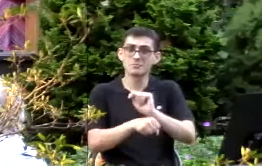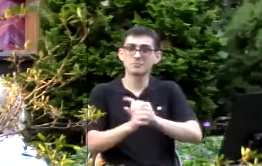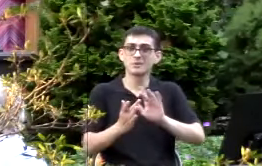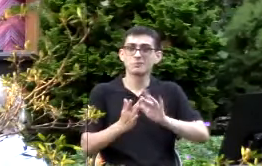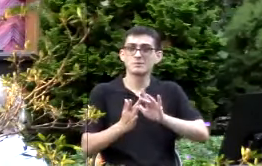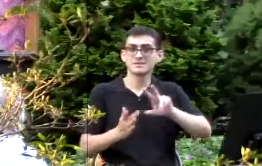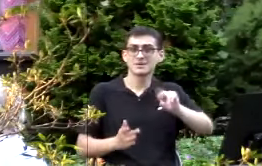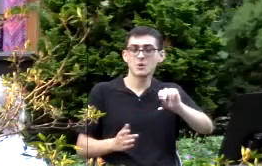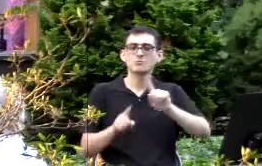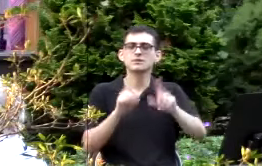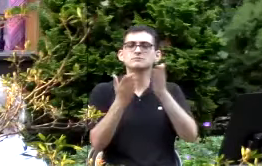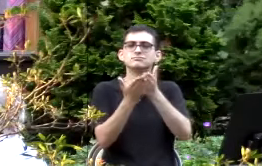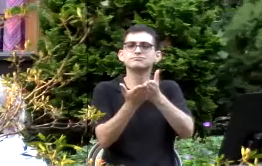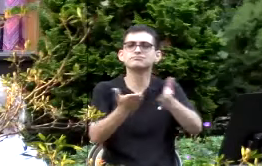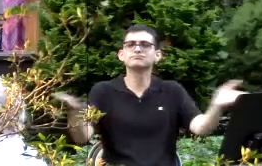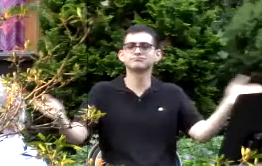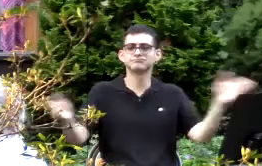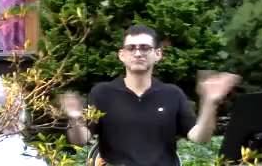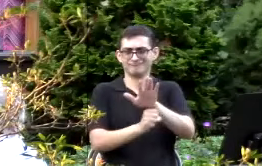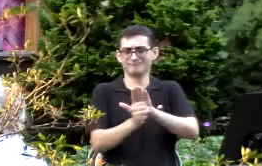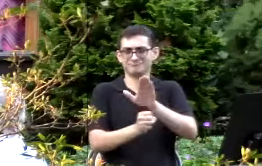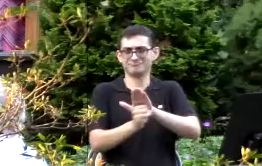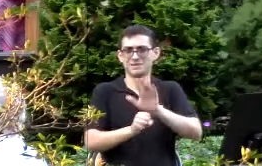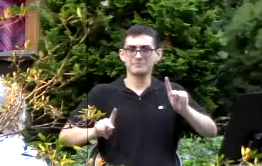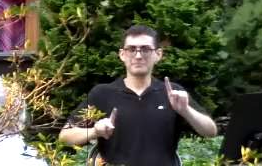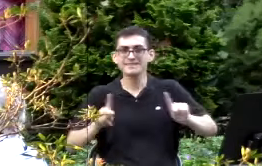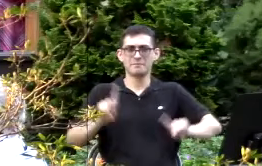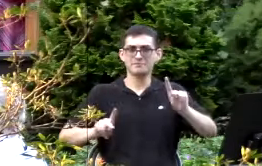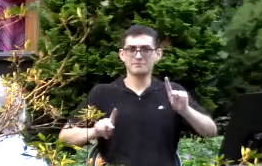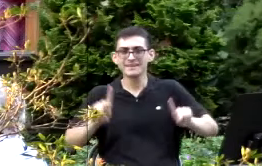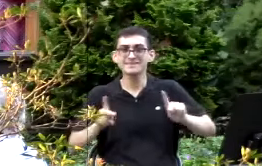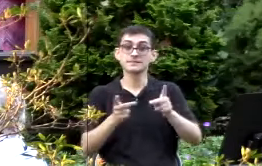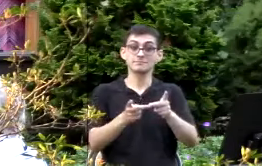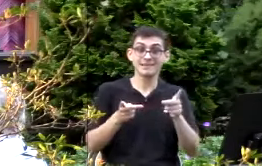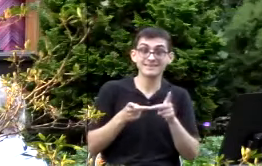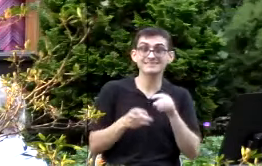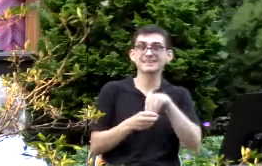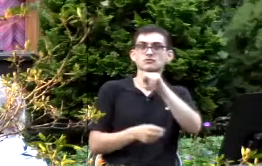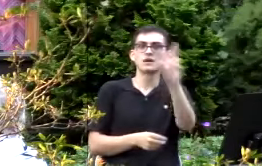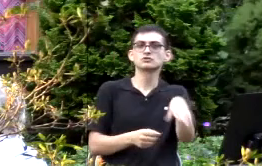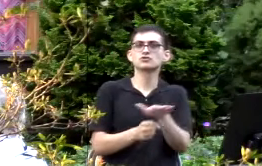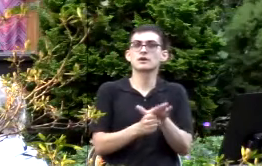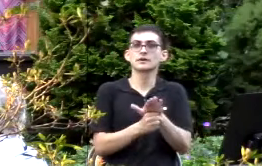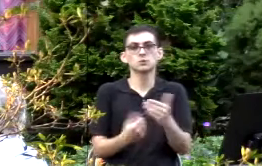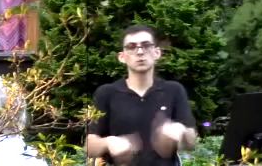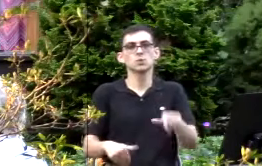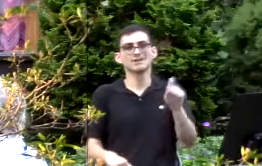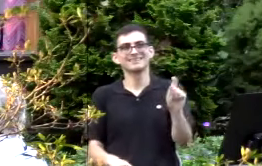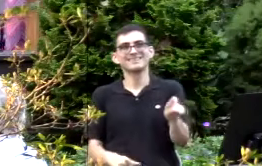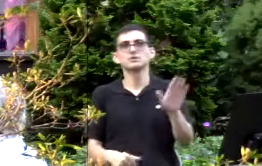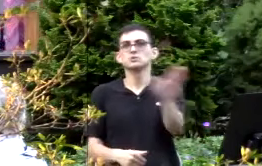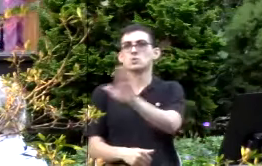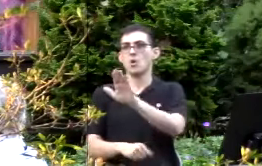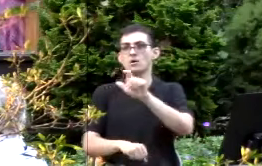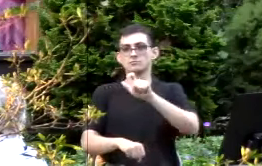where you can contribute, but there are no shortage of places in the greater Rochester community that could very much use your hands,